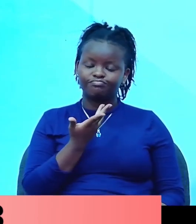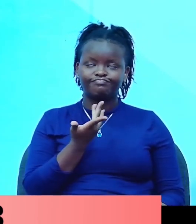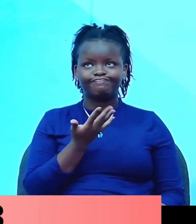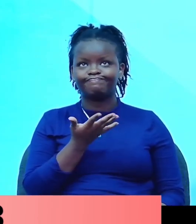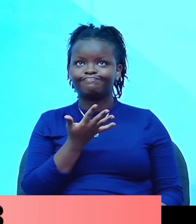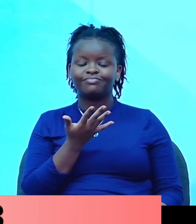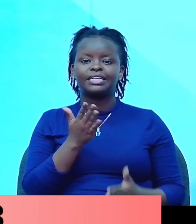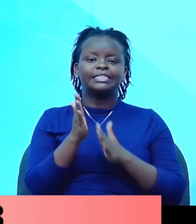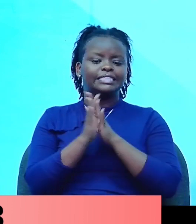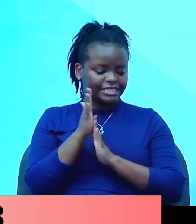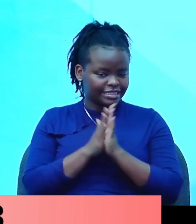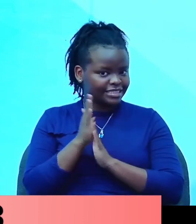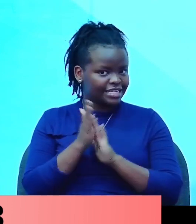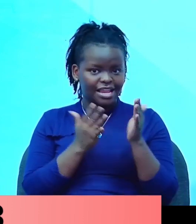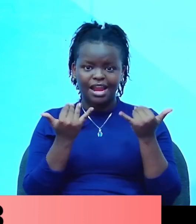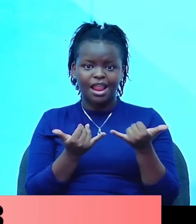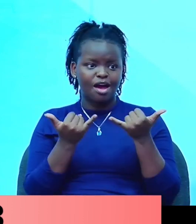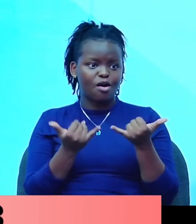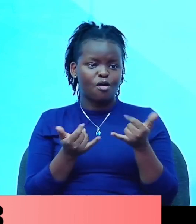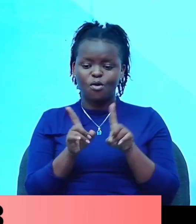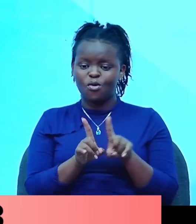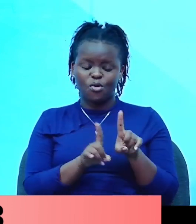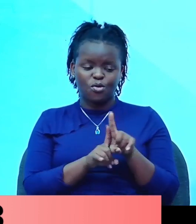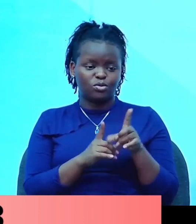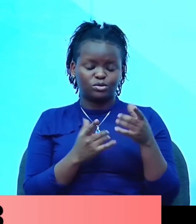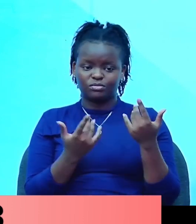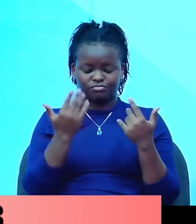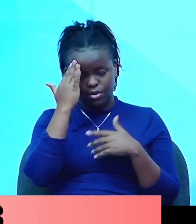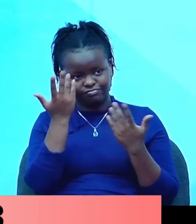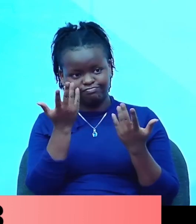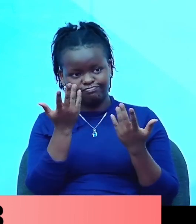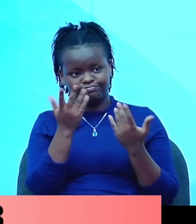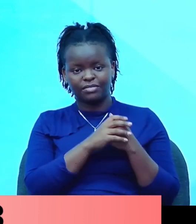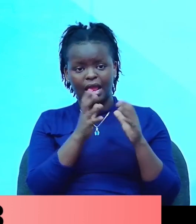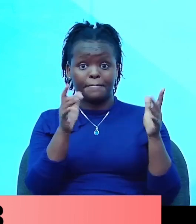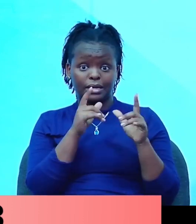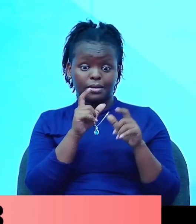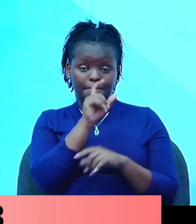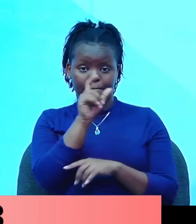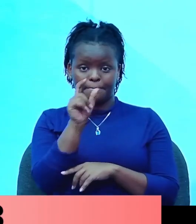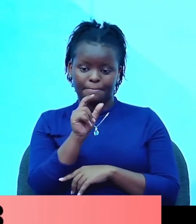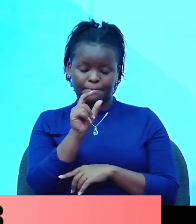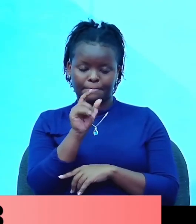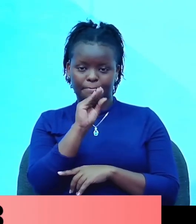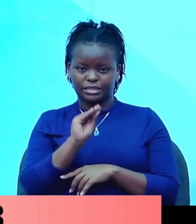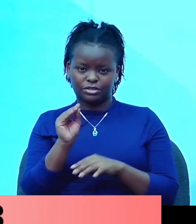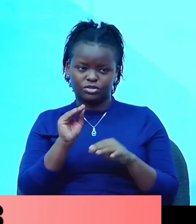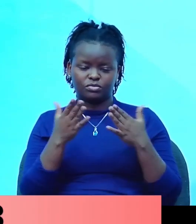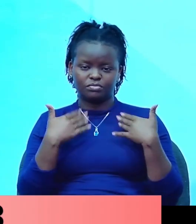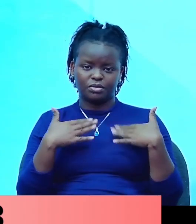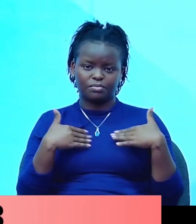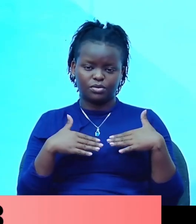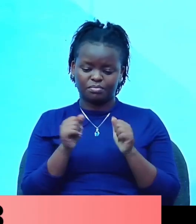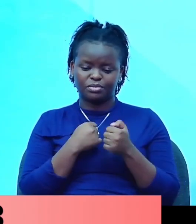vibrant right now, yes. And even a large percentage of the current population. So I can't be running something. We can't